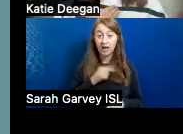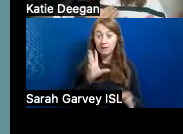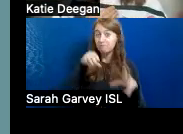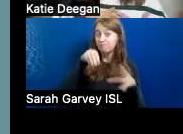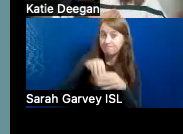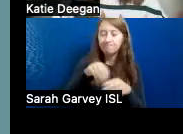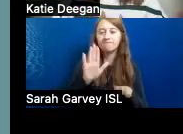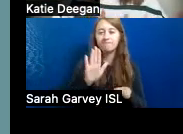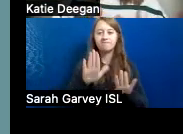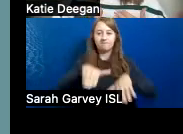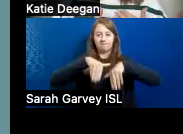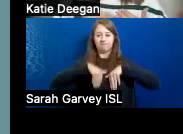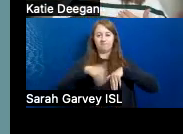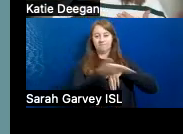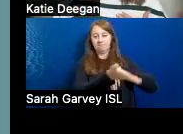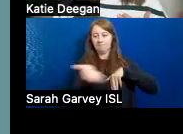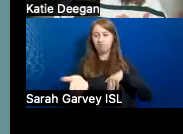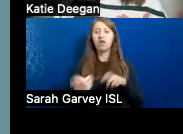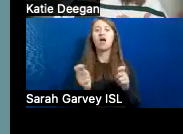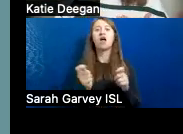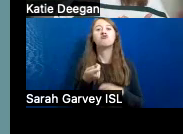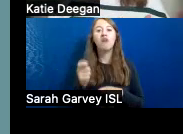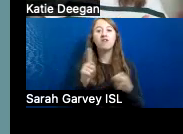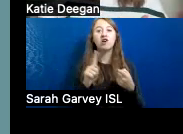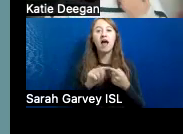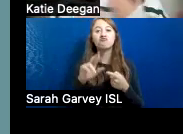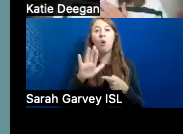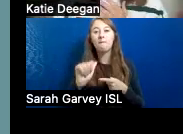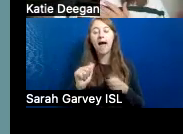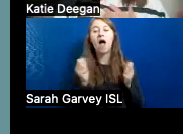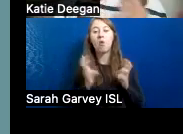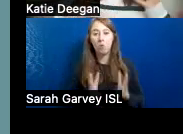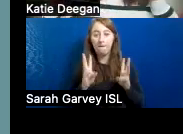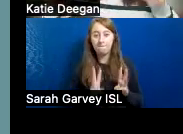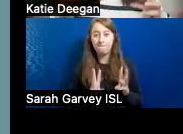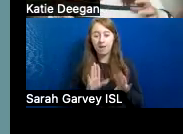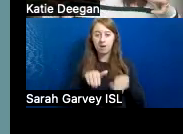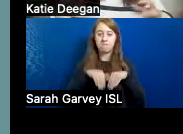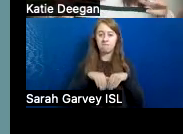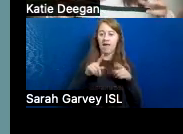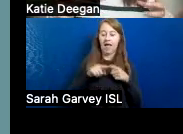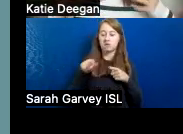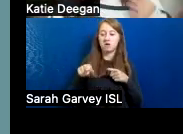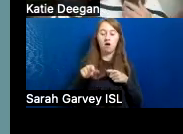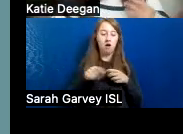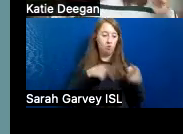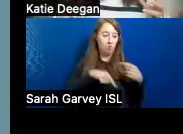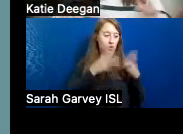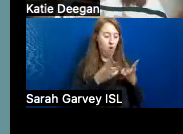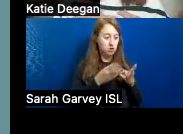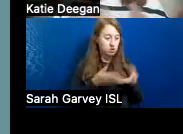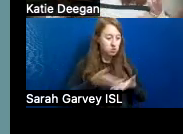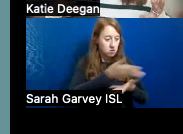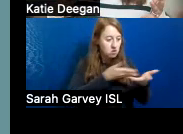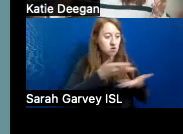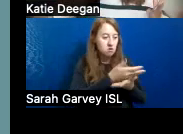Roma women, and it was to curate some cultural awareness training for the people already in the system, in the political